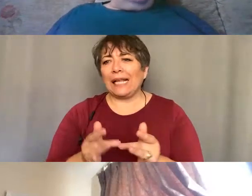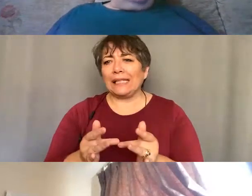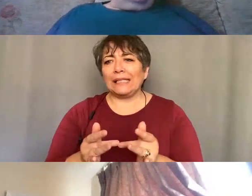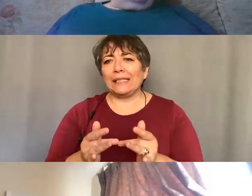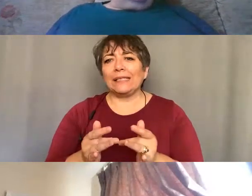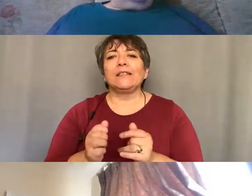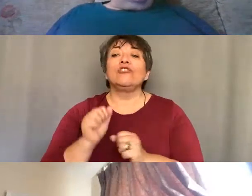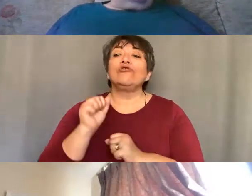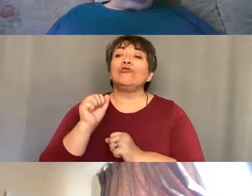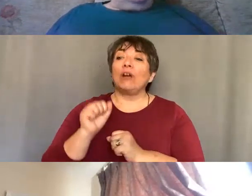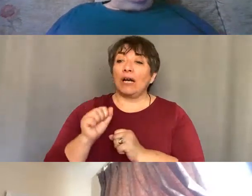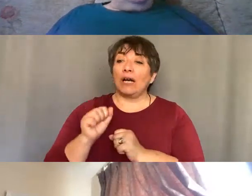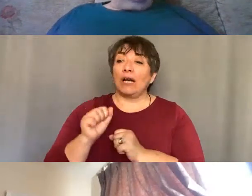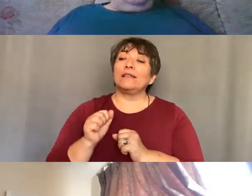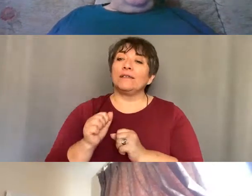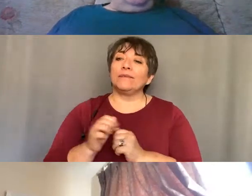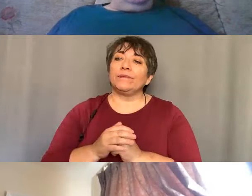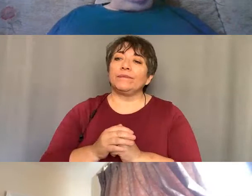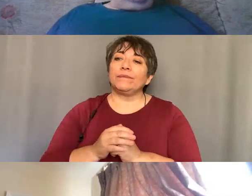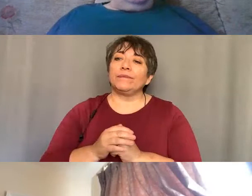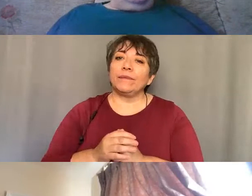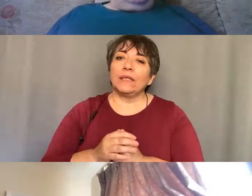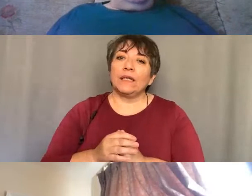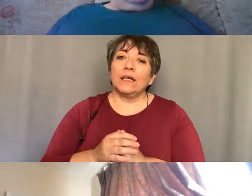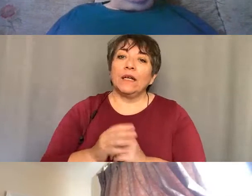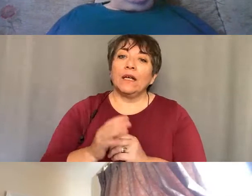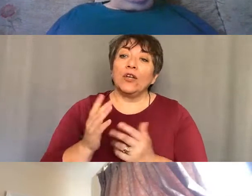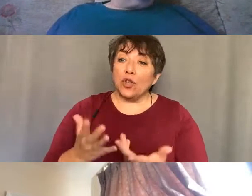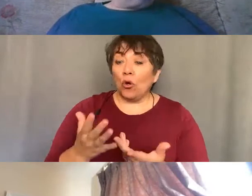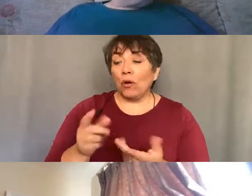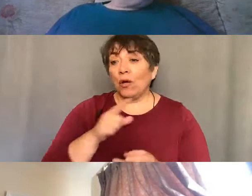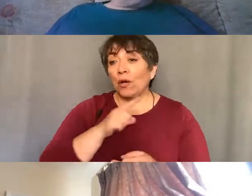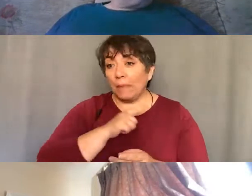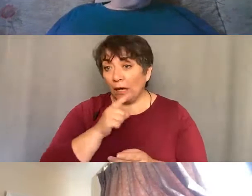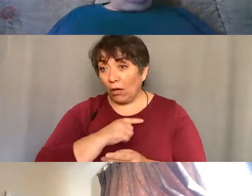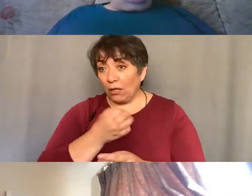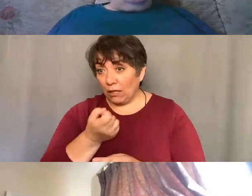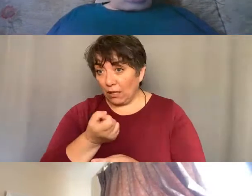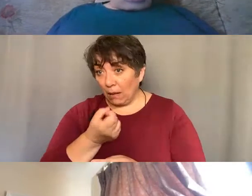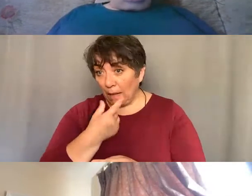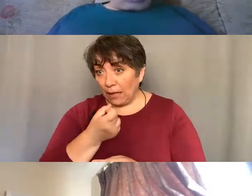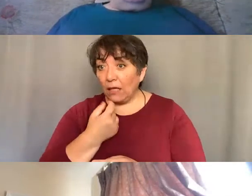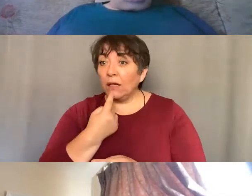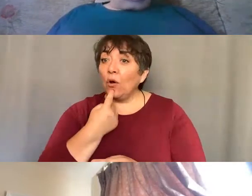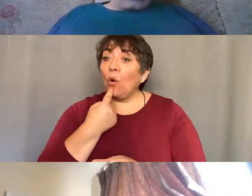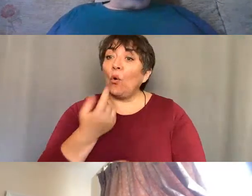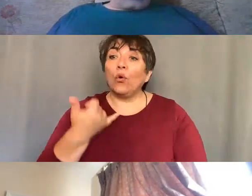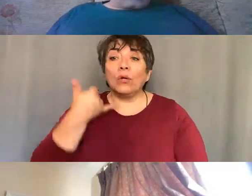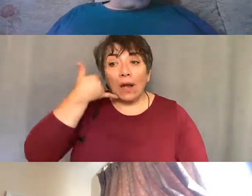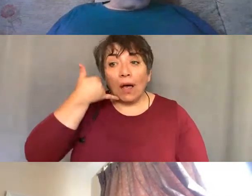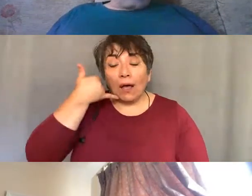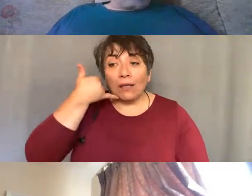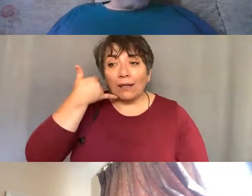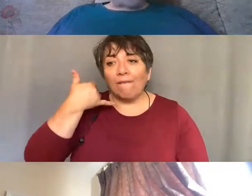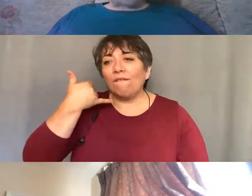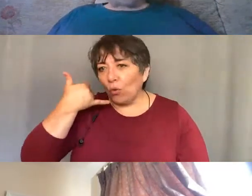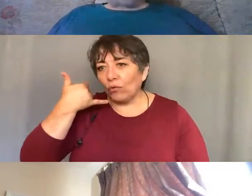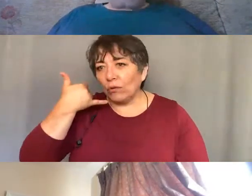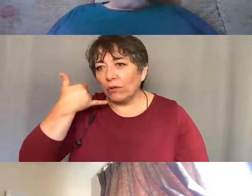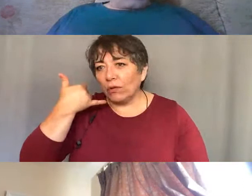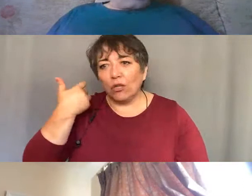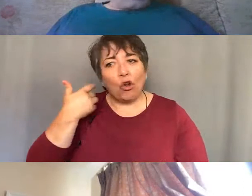absolutely, Josie. So our medicine order line is one way that people can order. It's not all the ways. As Mark's talked about, we are trying to